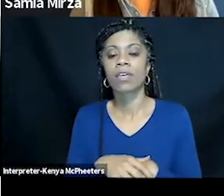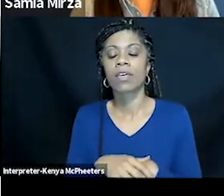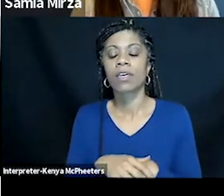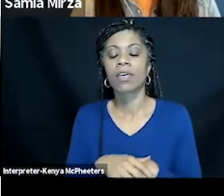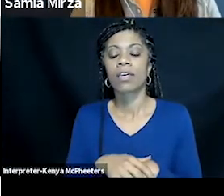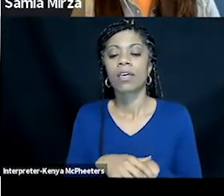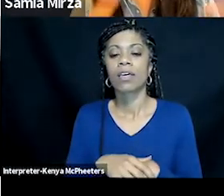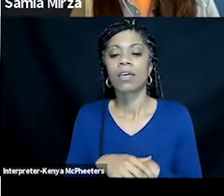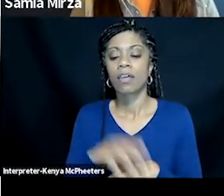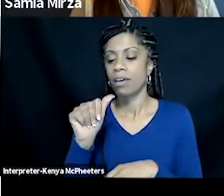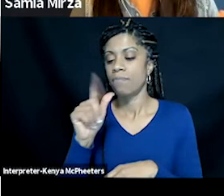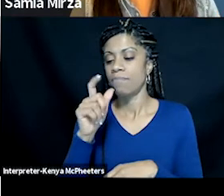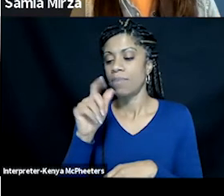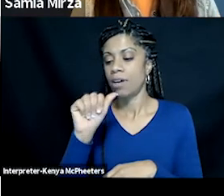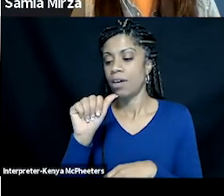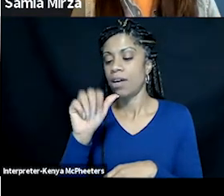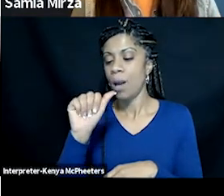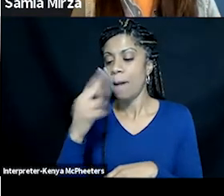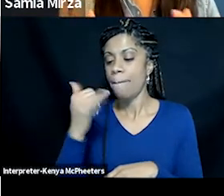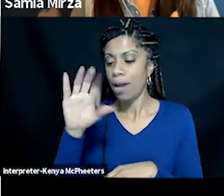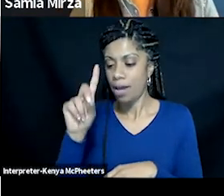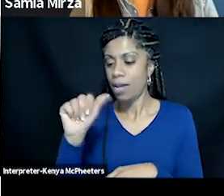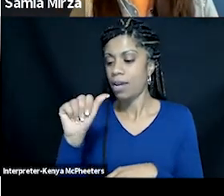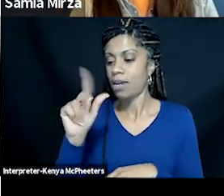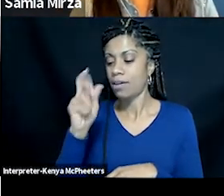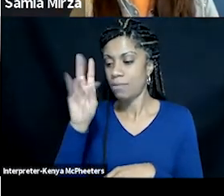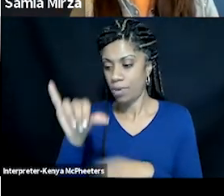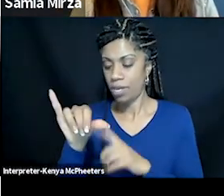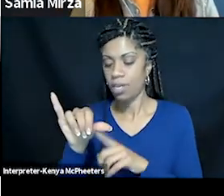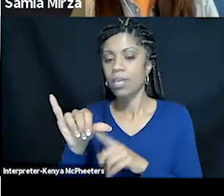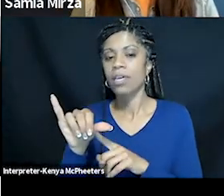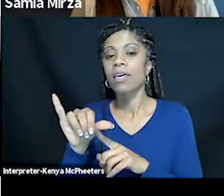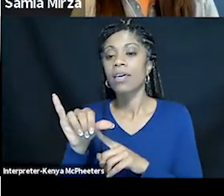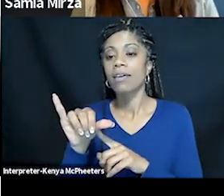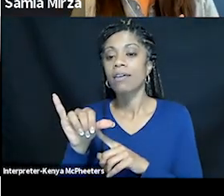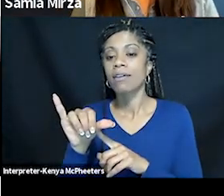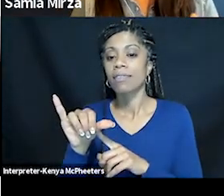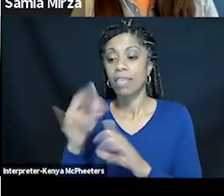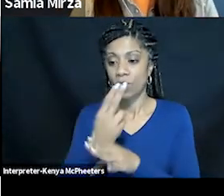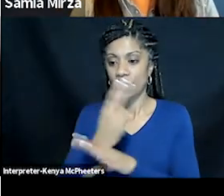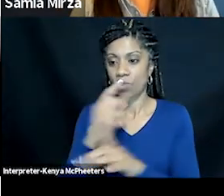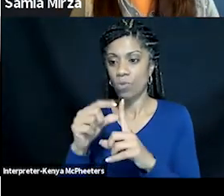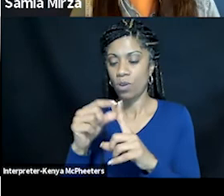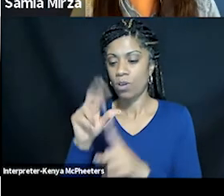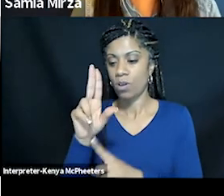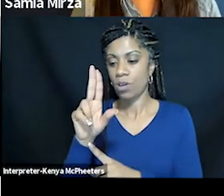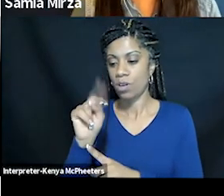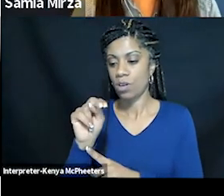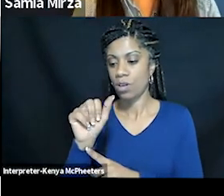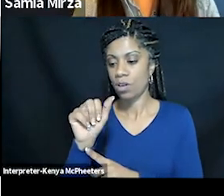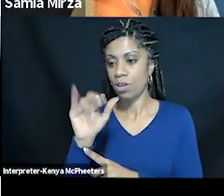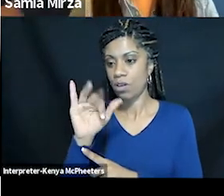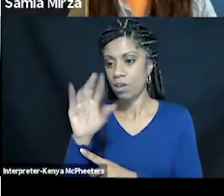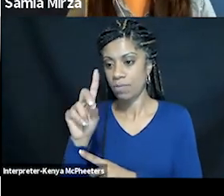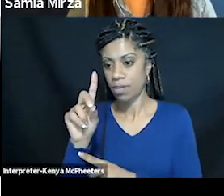time frame, not once did they mention unarmed white man. Right? So let that sit 82 times in the